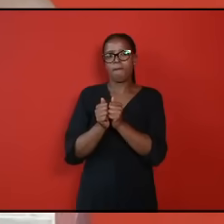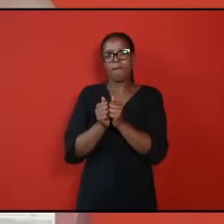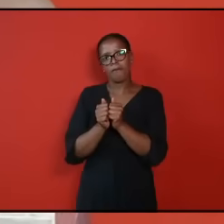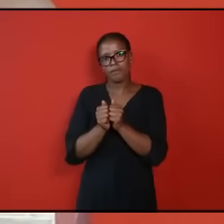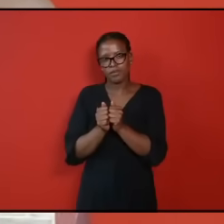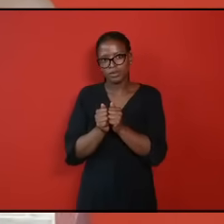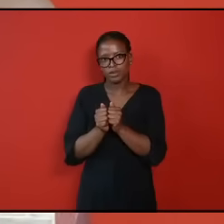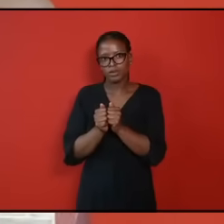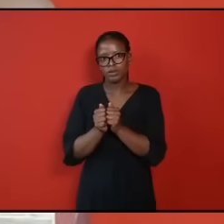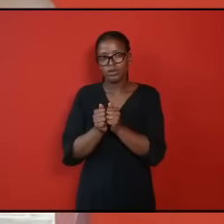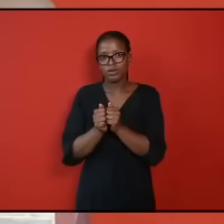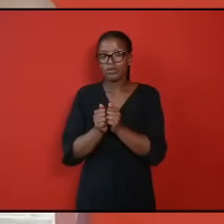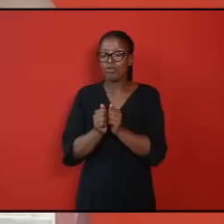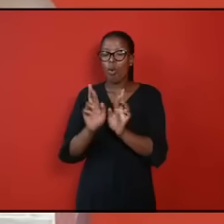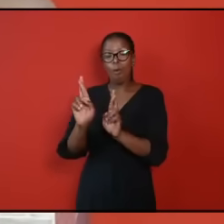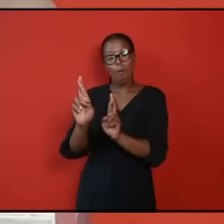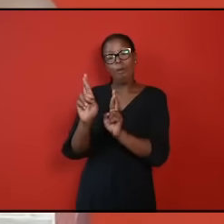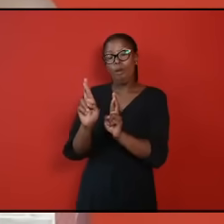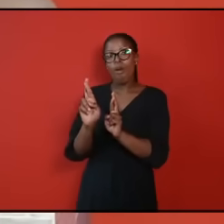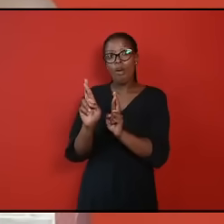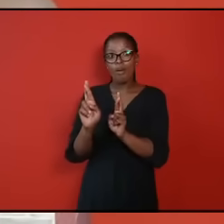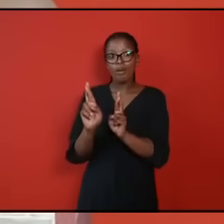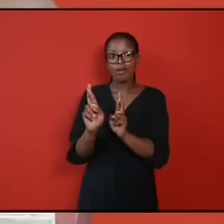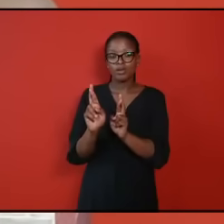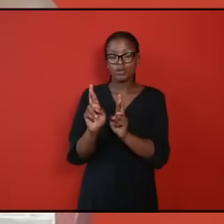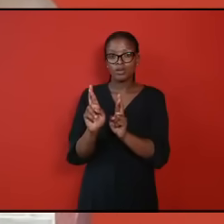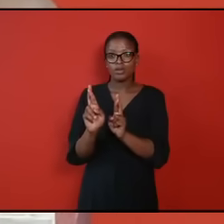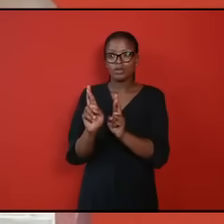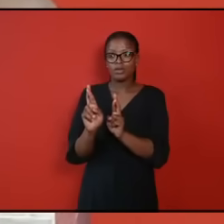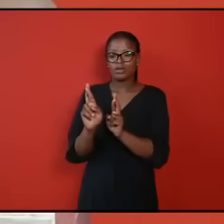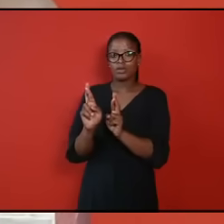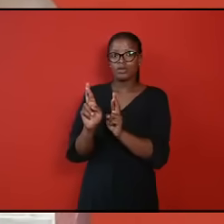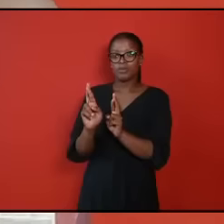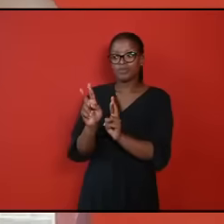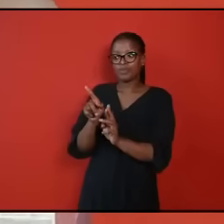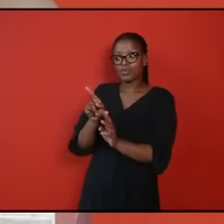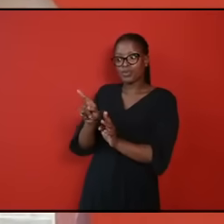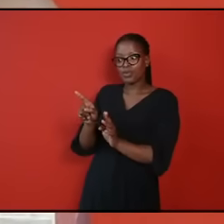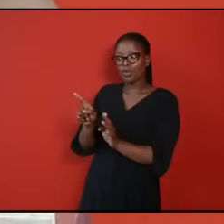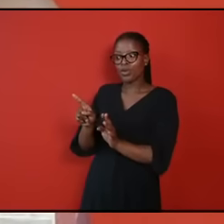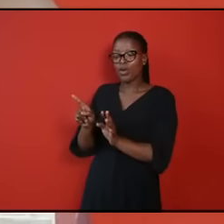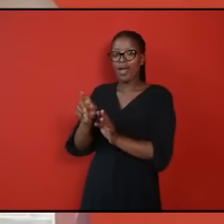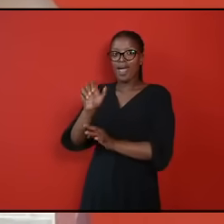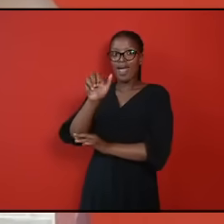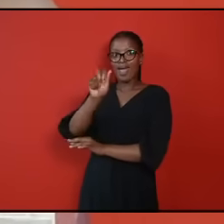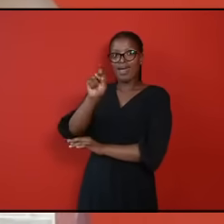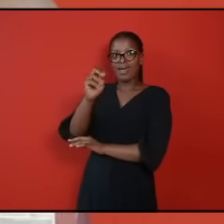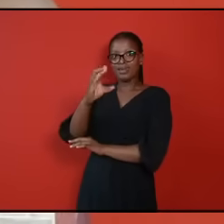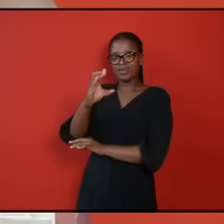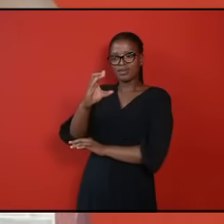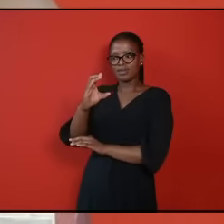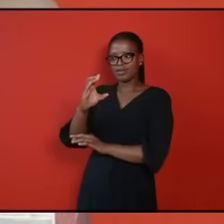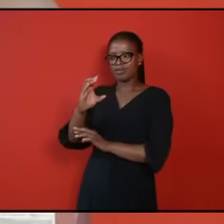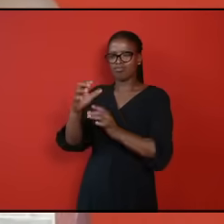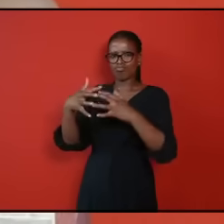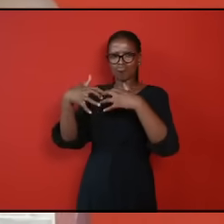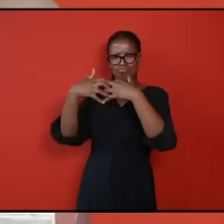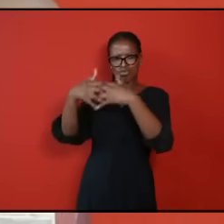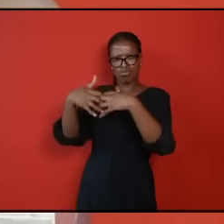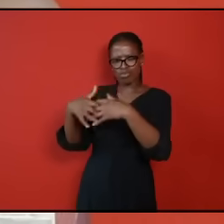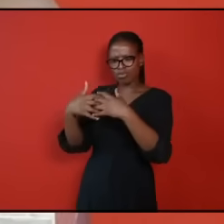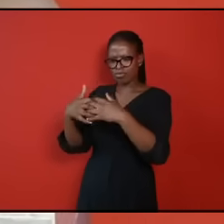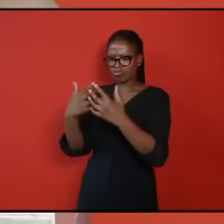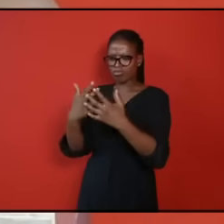involved in coalition. Hope, the coordinator of the ANC, Hope Pap, was